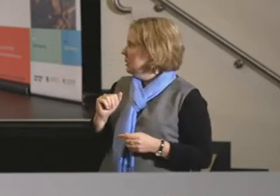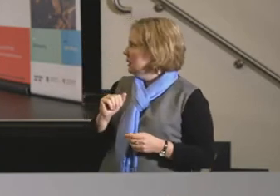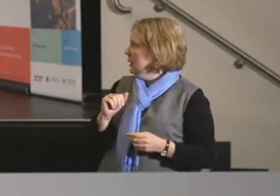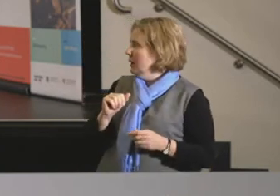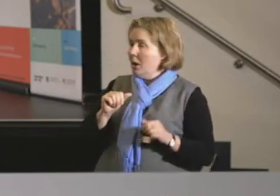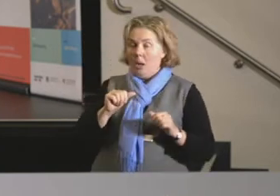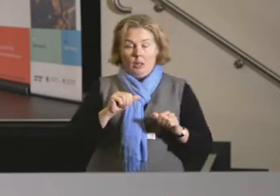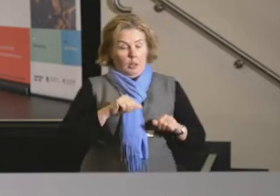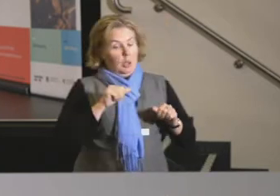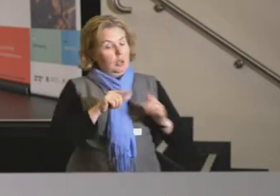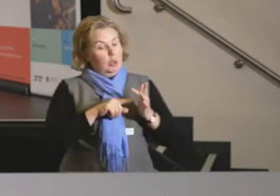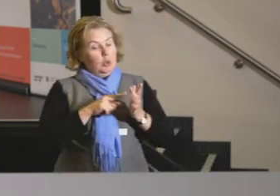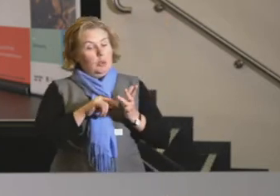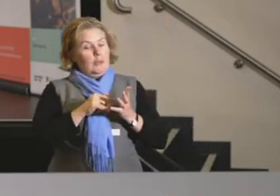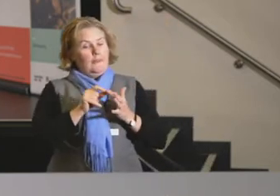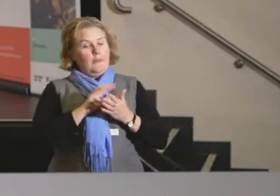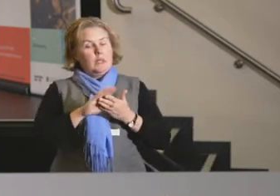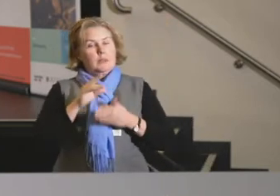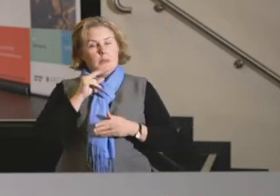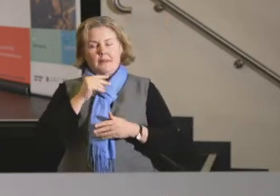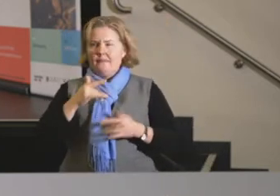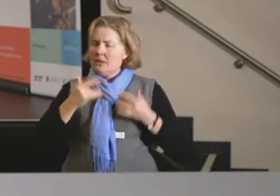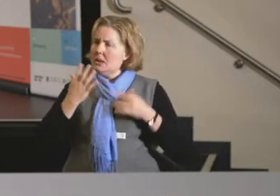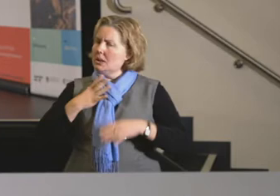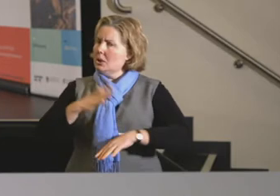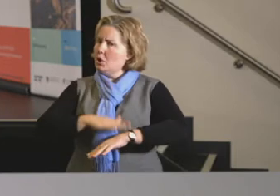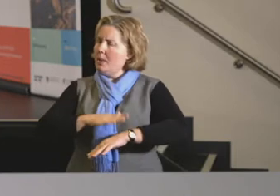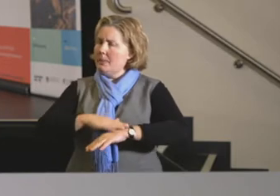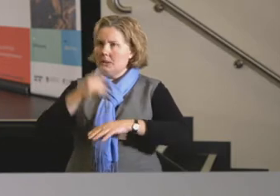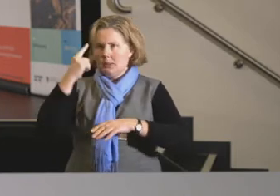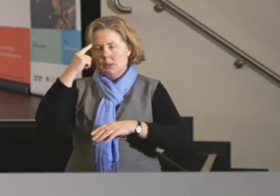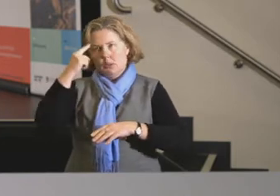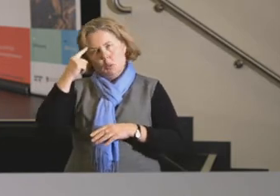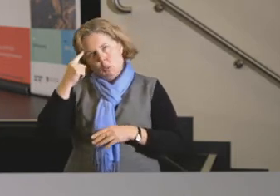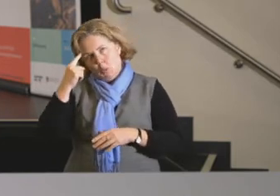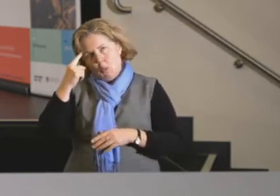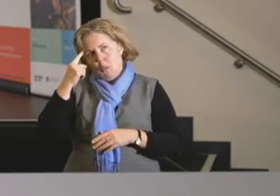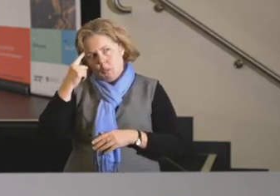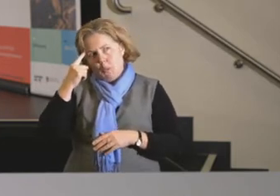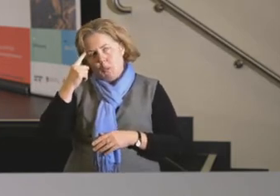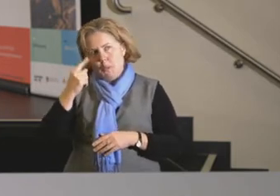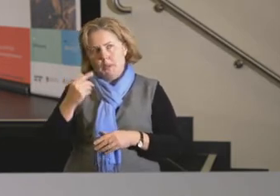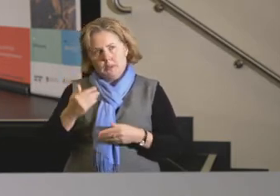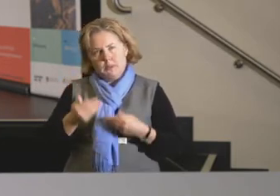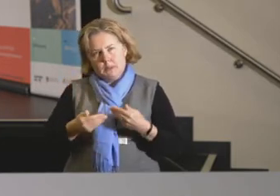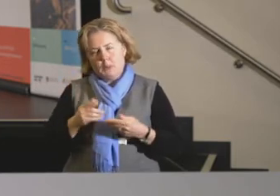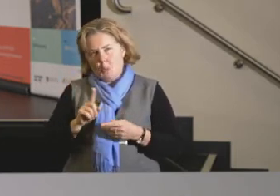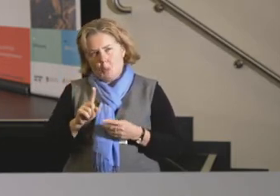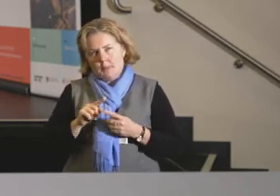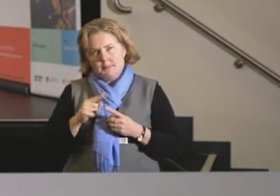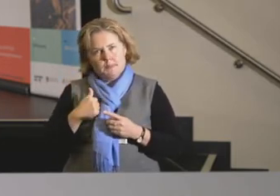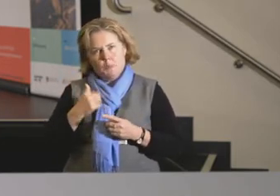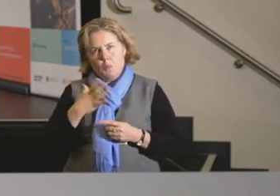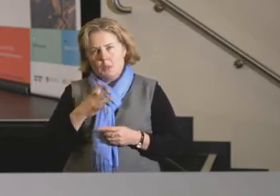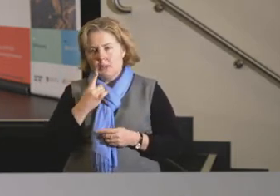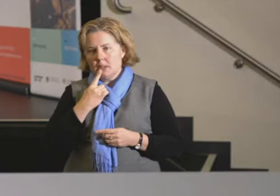Okay, because I feel like I need a bit of time to process this, because what I'm feeling in my body